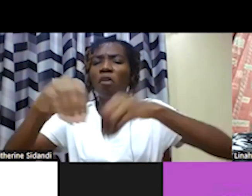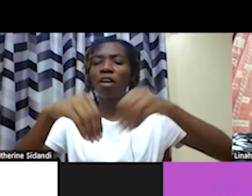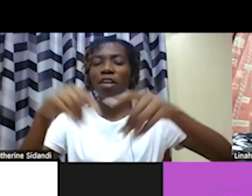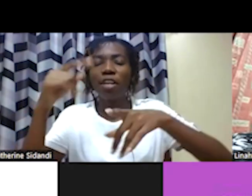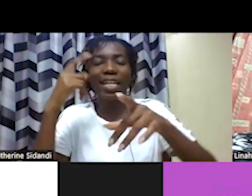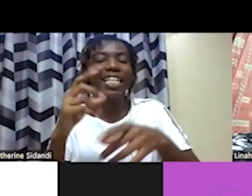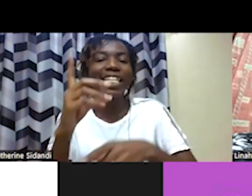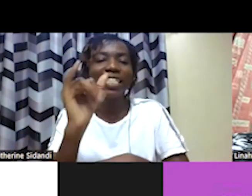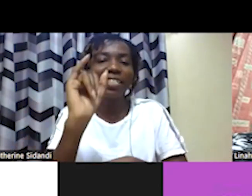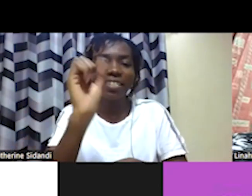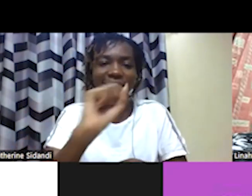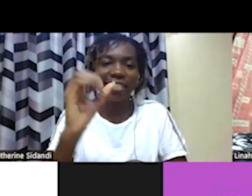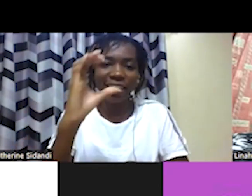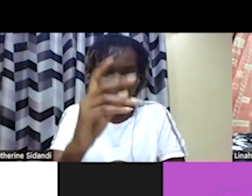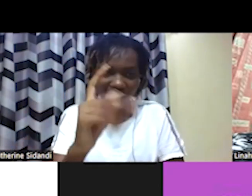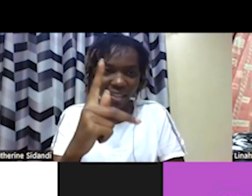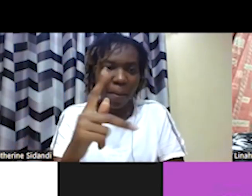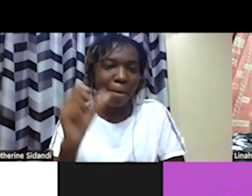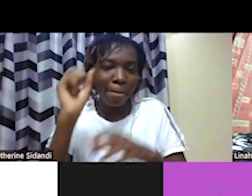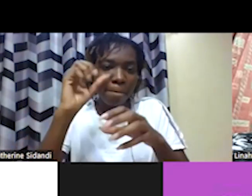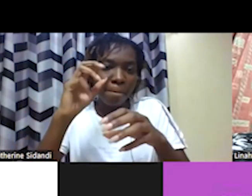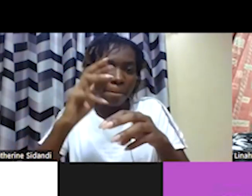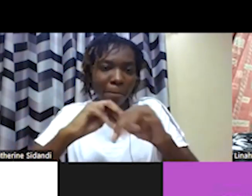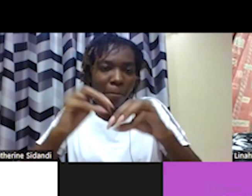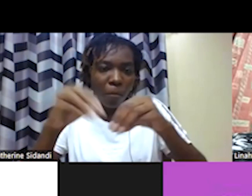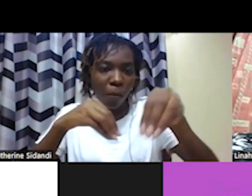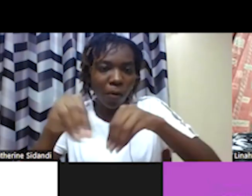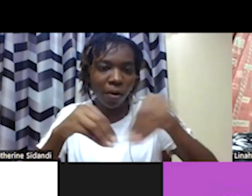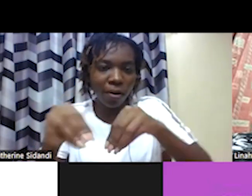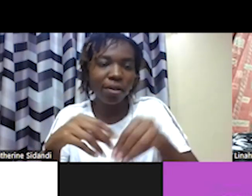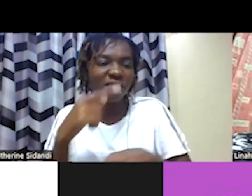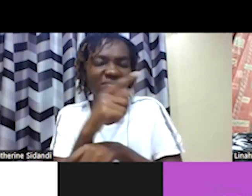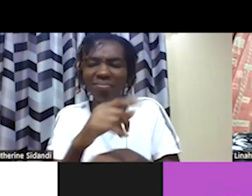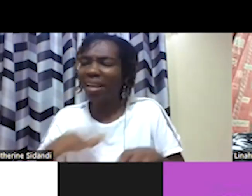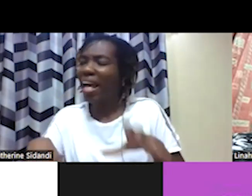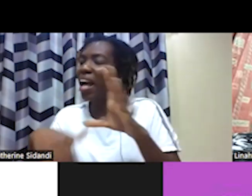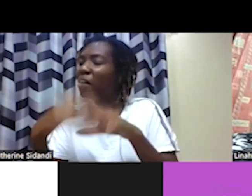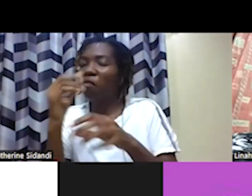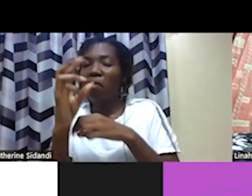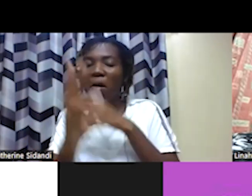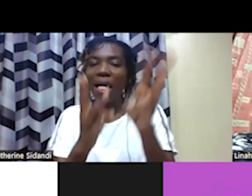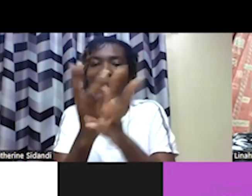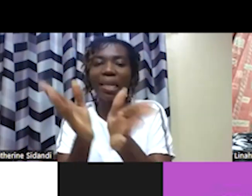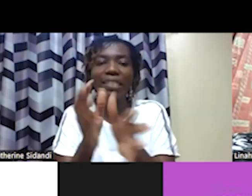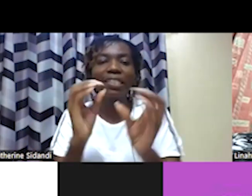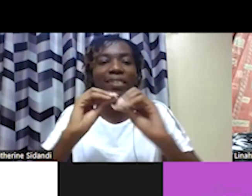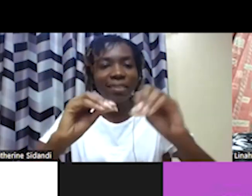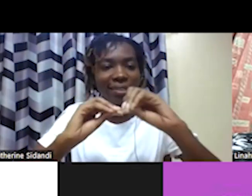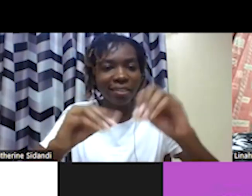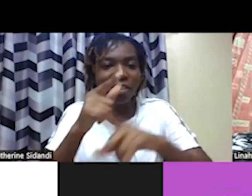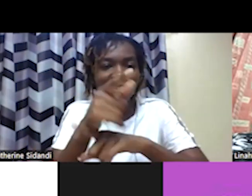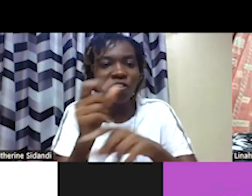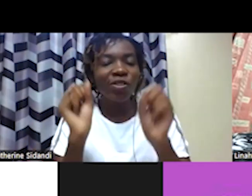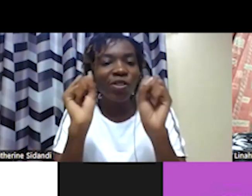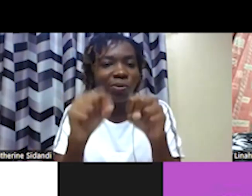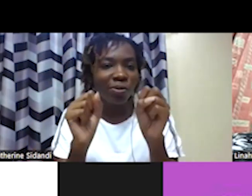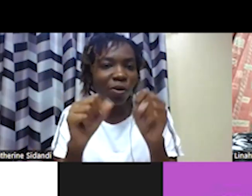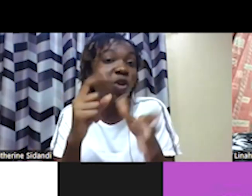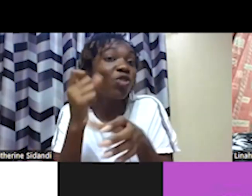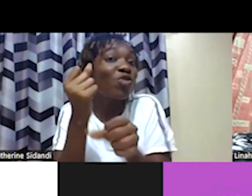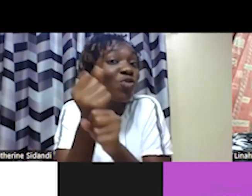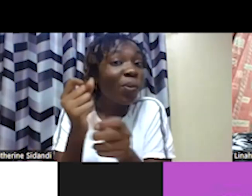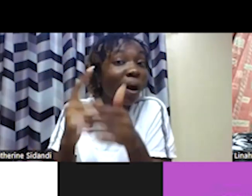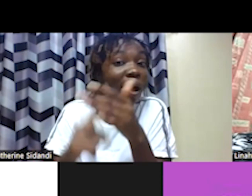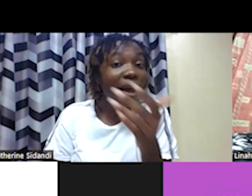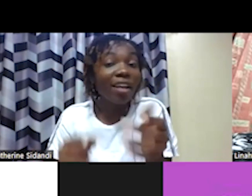DISC model. It is amazing, actually. The findings are out of this world. They even teach you your findings. They teach you what to do with